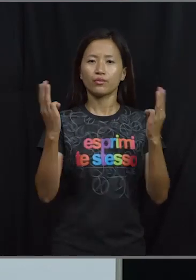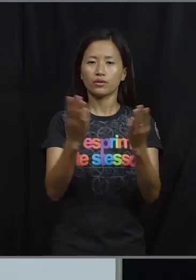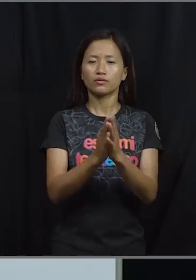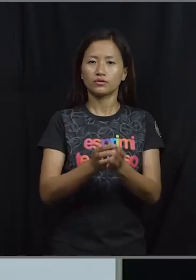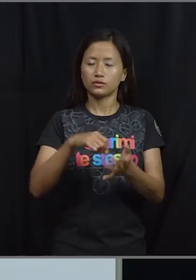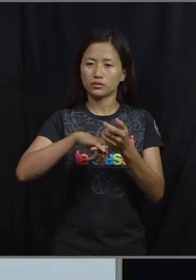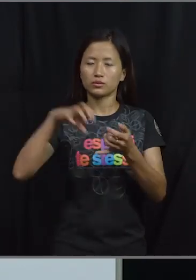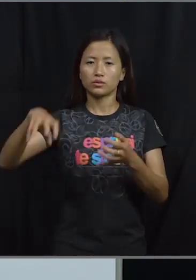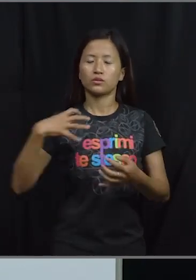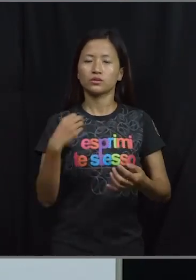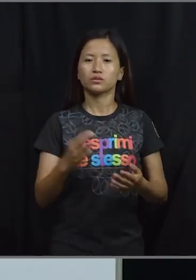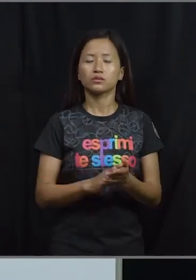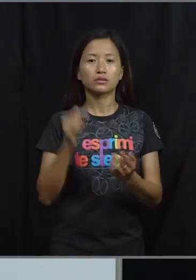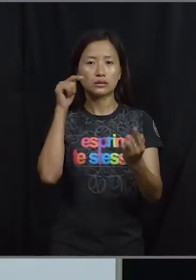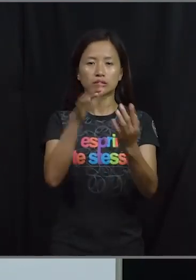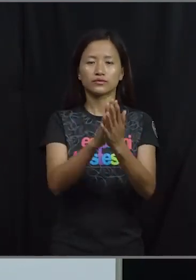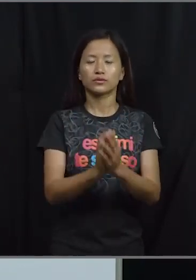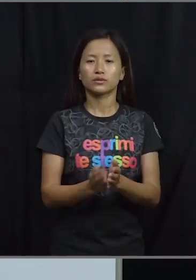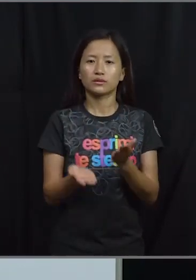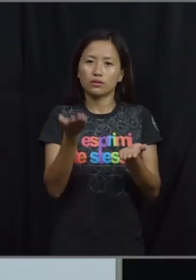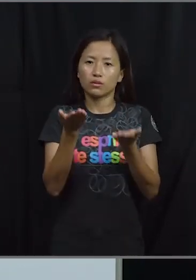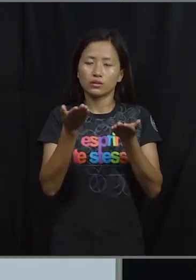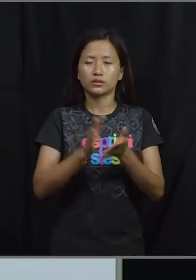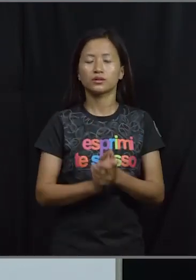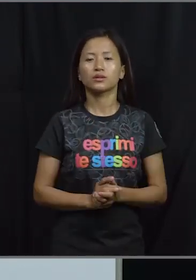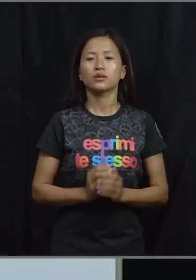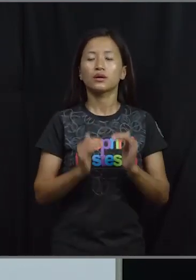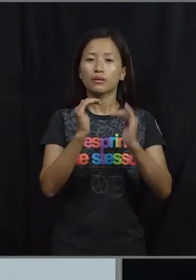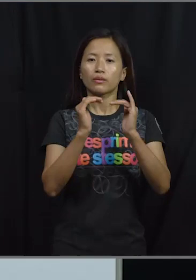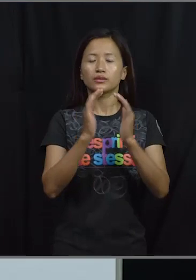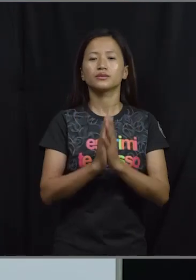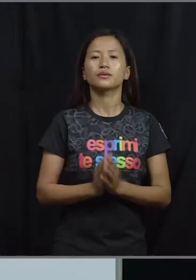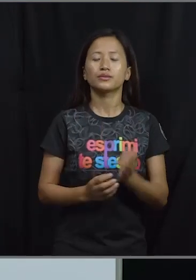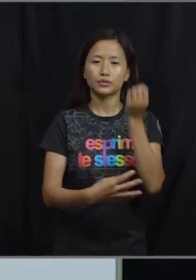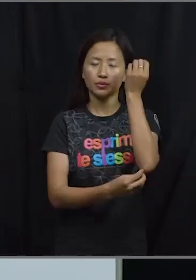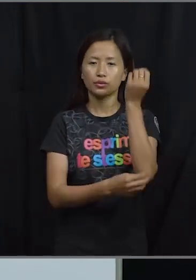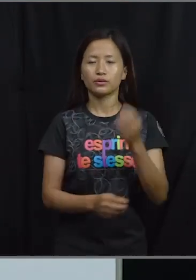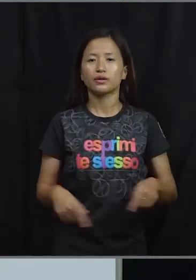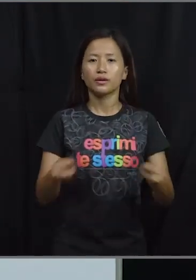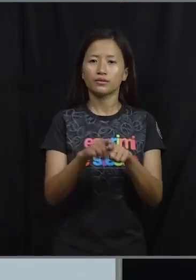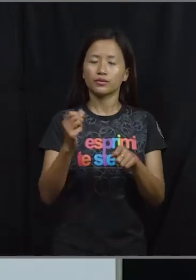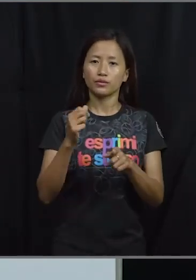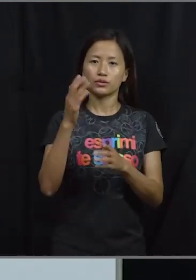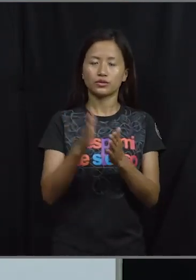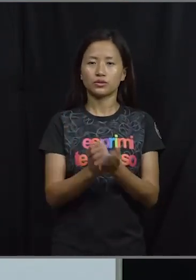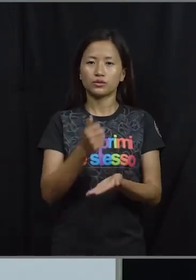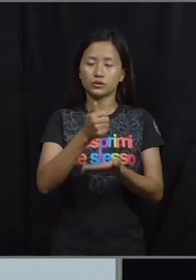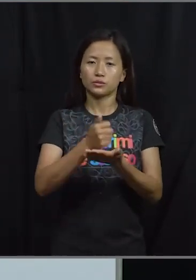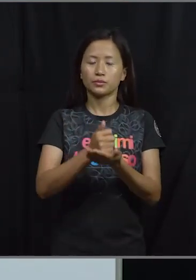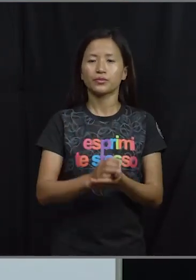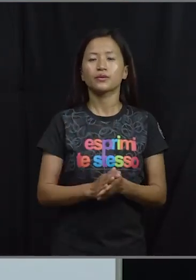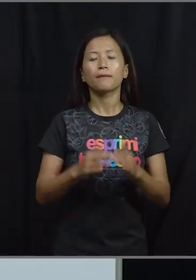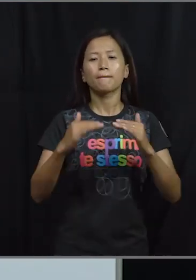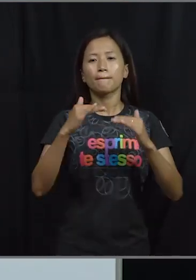achieve that the inequality between the rich and the poor should be minimized. That's the priority of